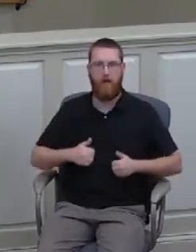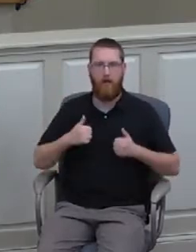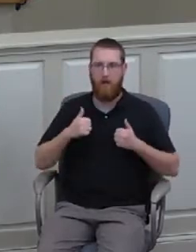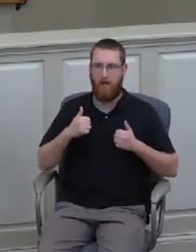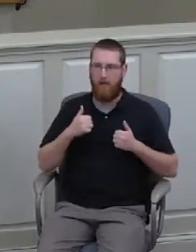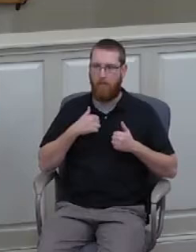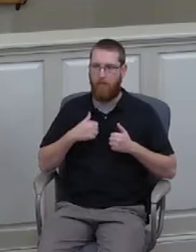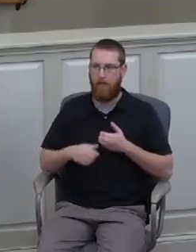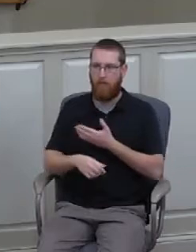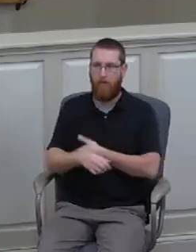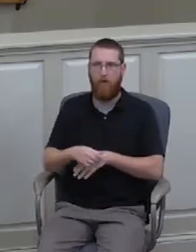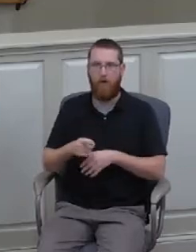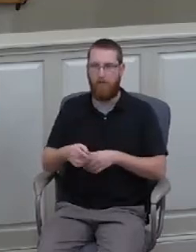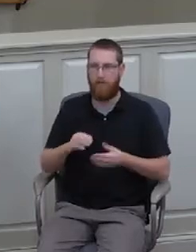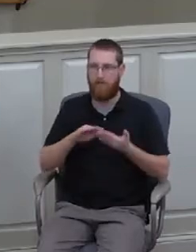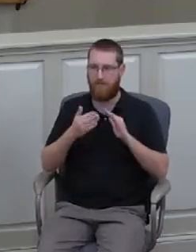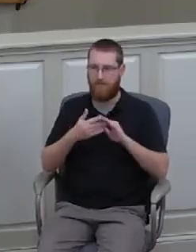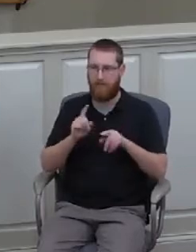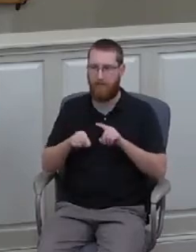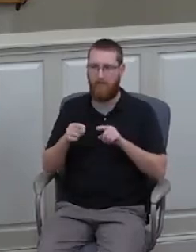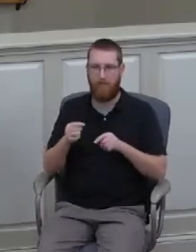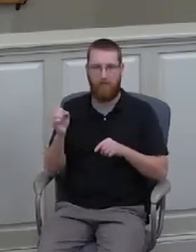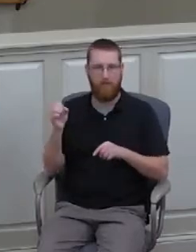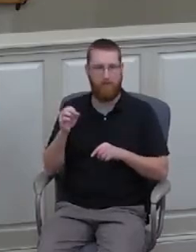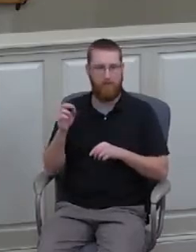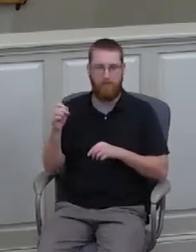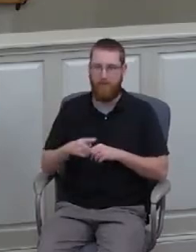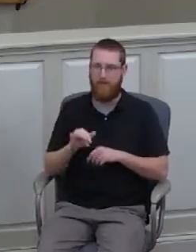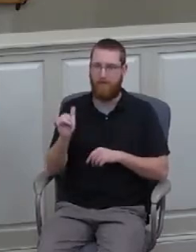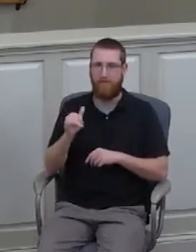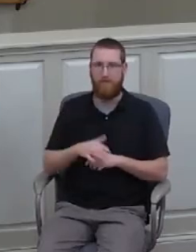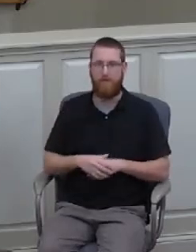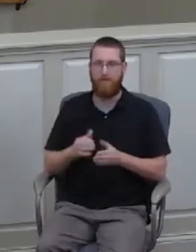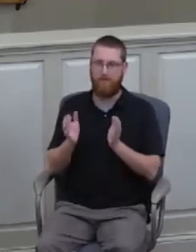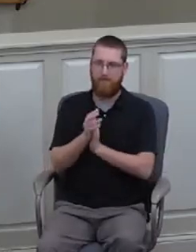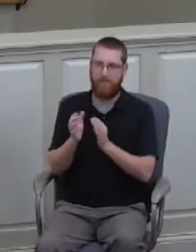give my right arm to come back. So, thank you all. Thank you.